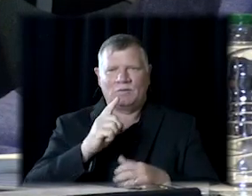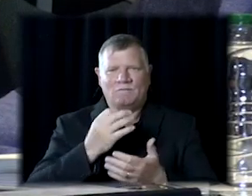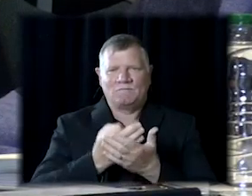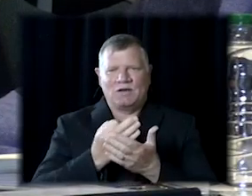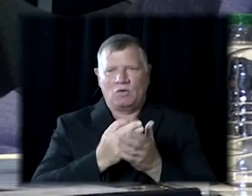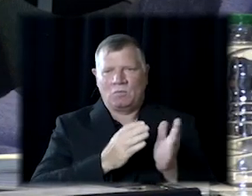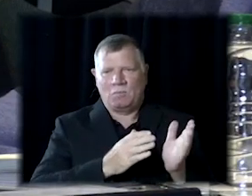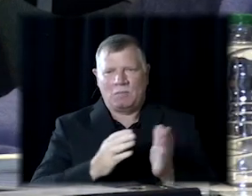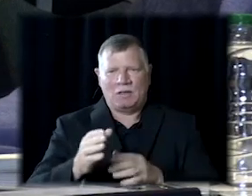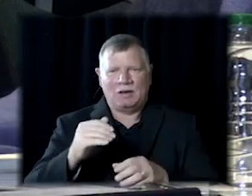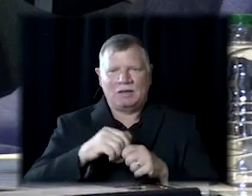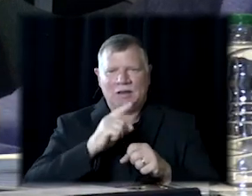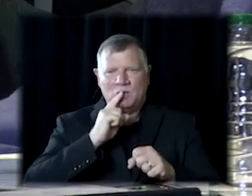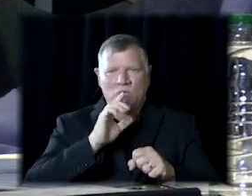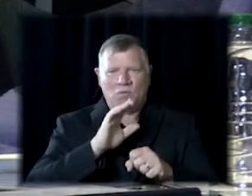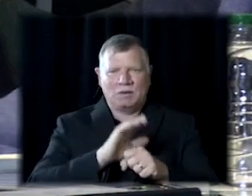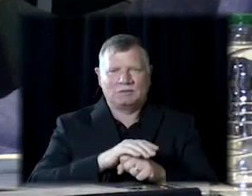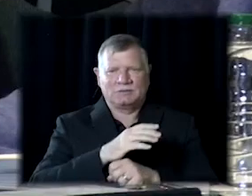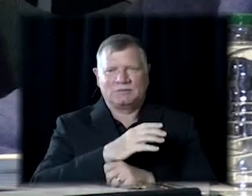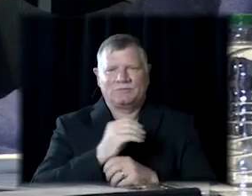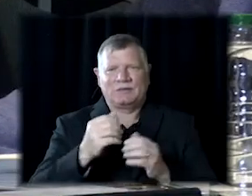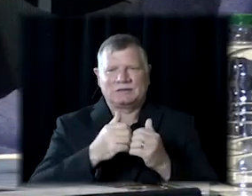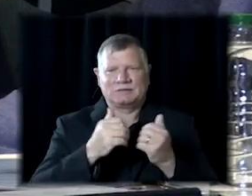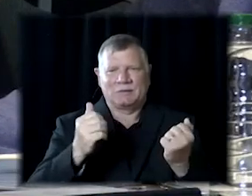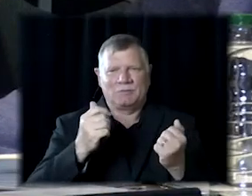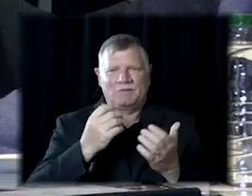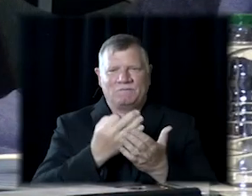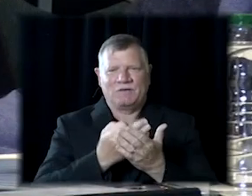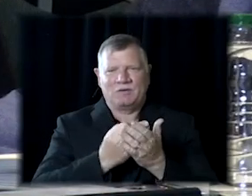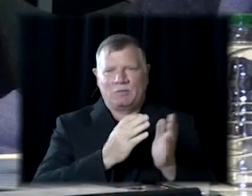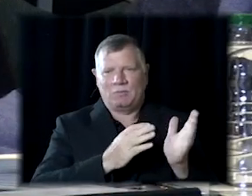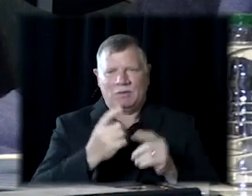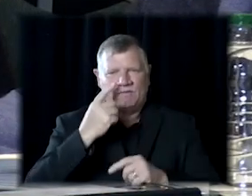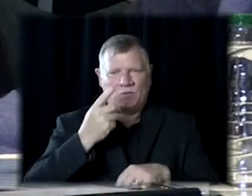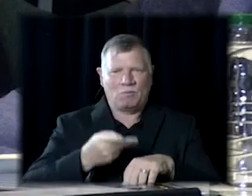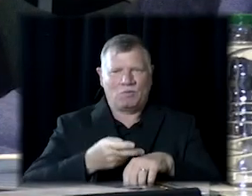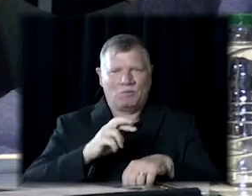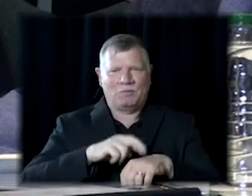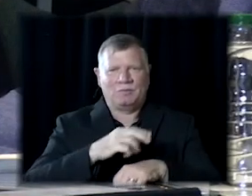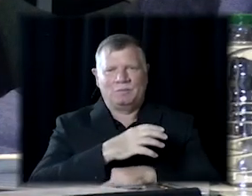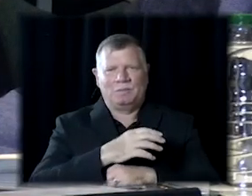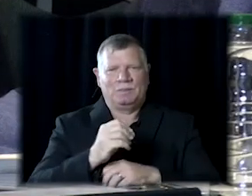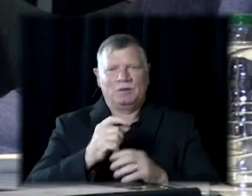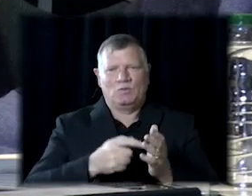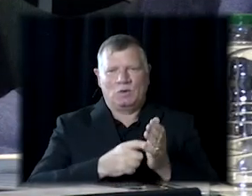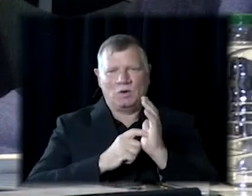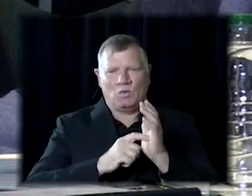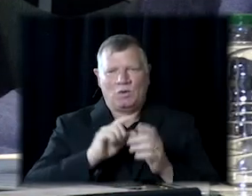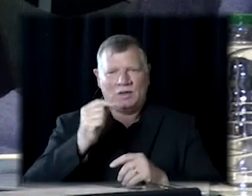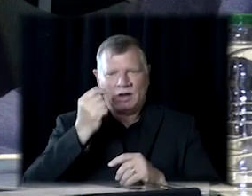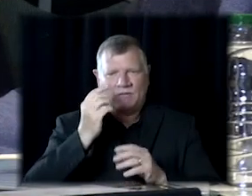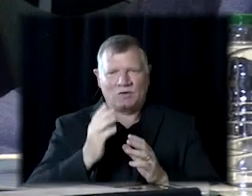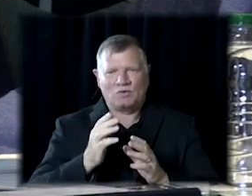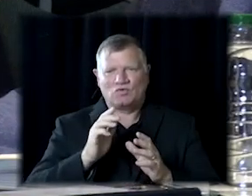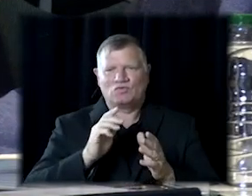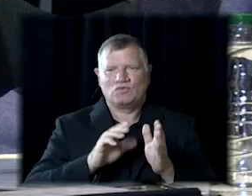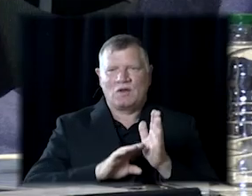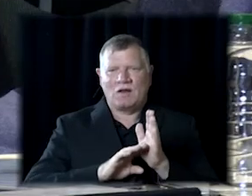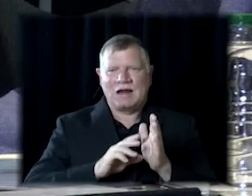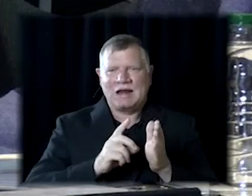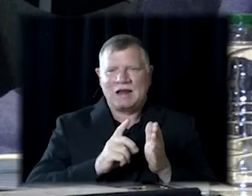as such term is defined in PROMESA, separate from the fiscal plan for the Commonwealth of Puerto Rico, and require the governor to develop